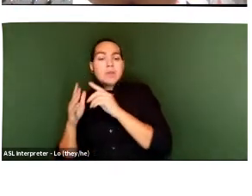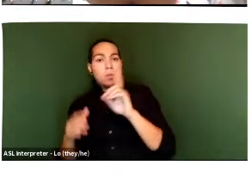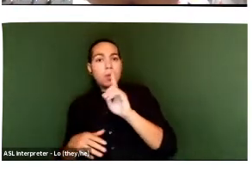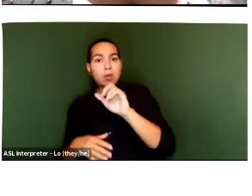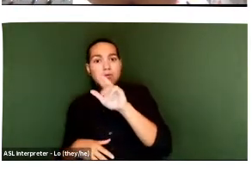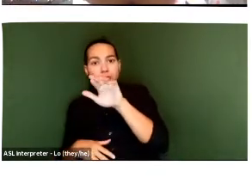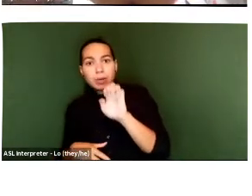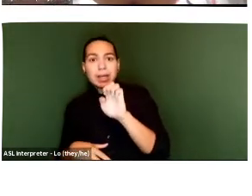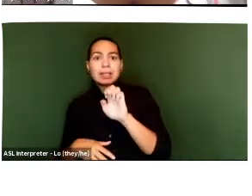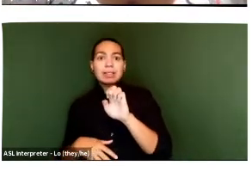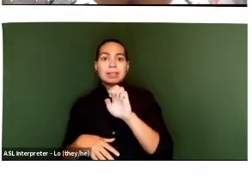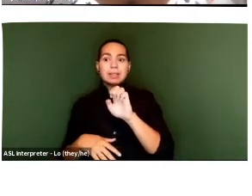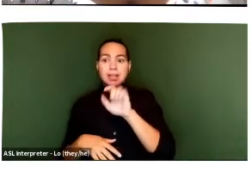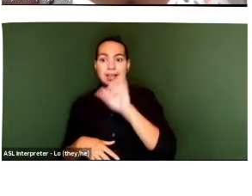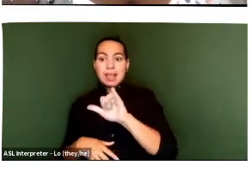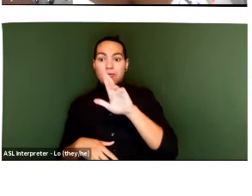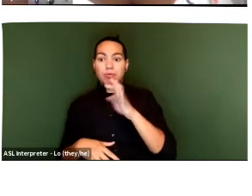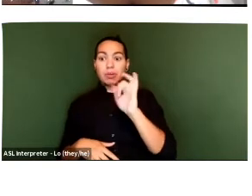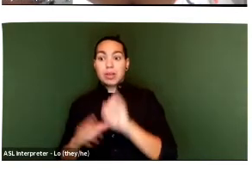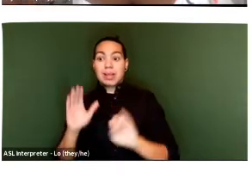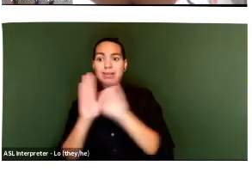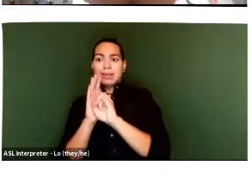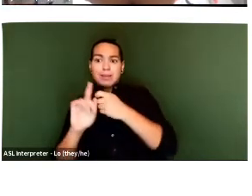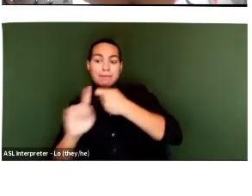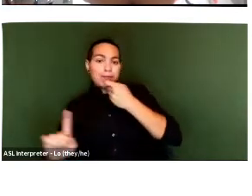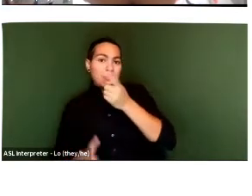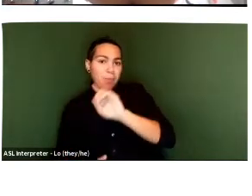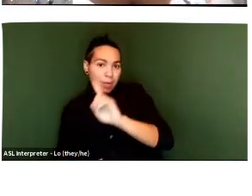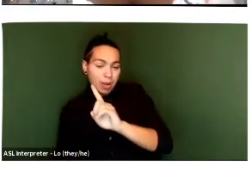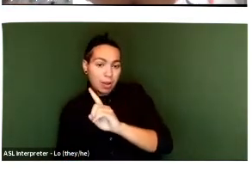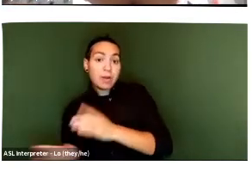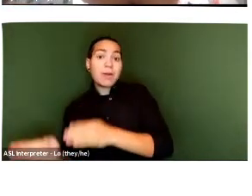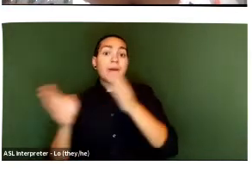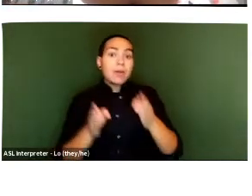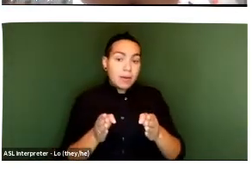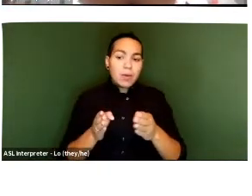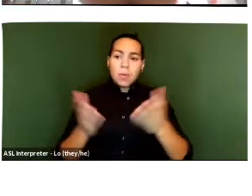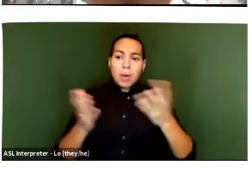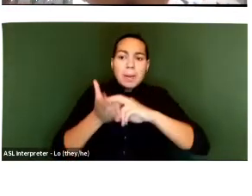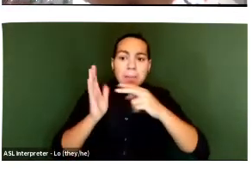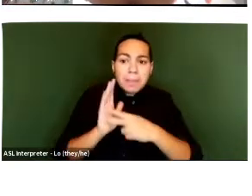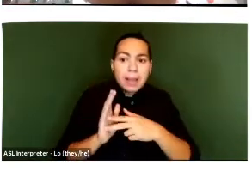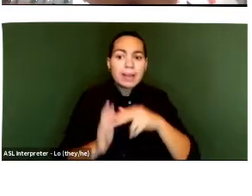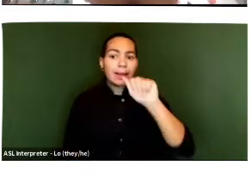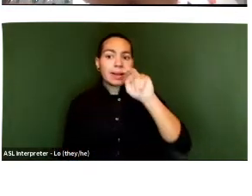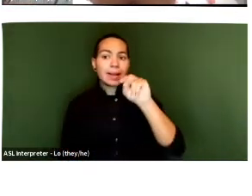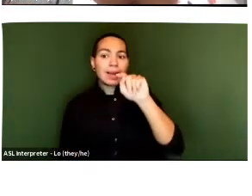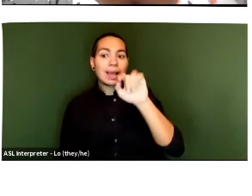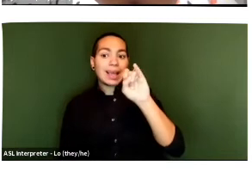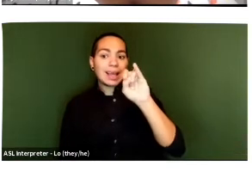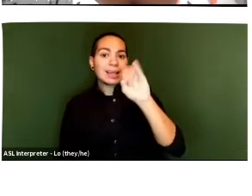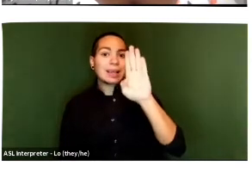defining anti-Blackness. Afterward, we'll be looking at who all participates in anti-Blackness via a few case